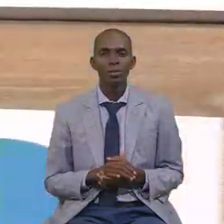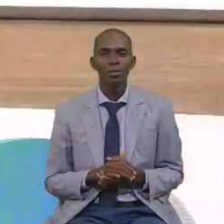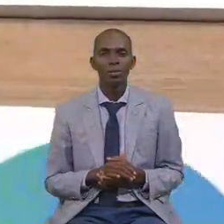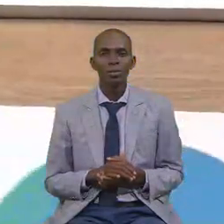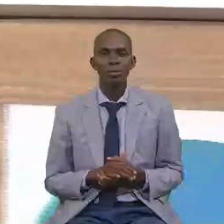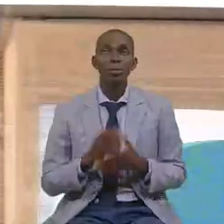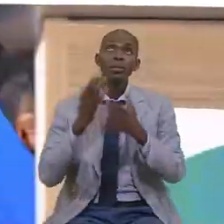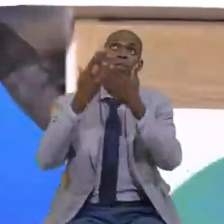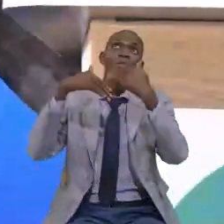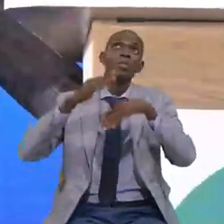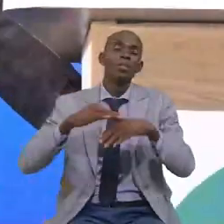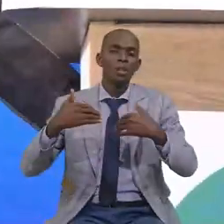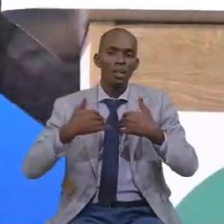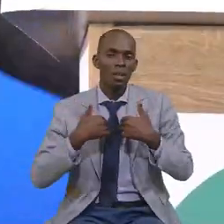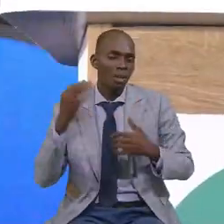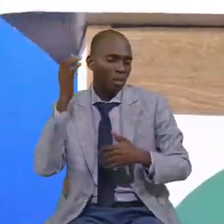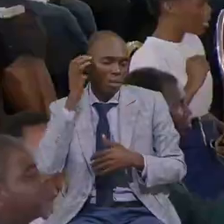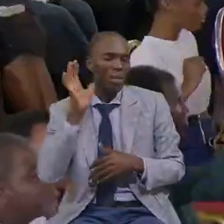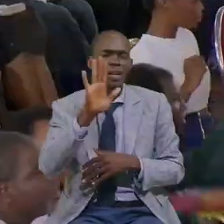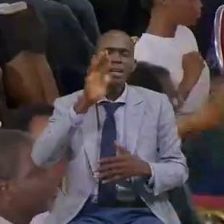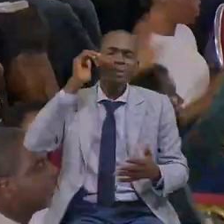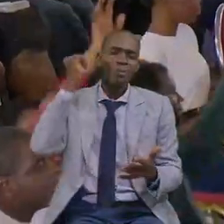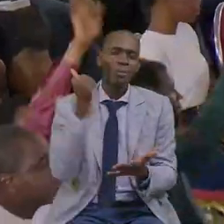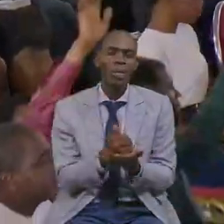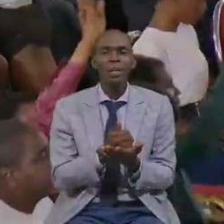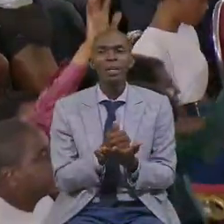Heaven has heard your amen.